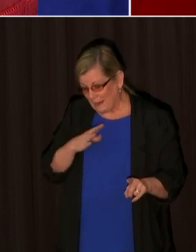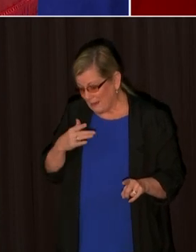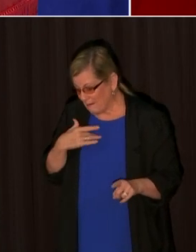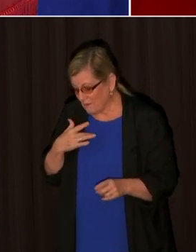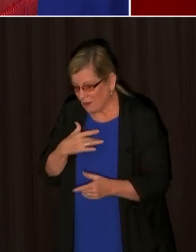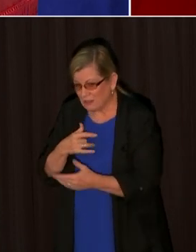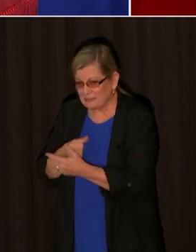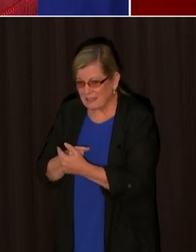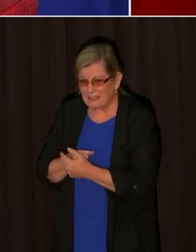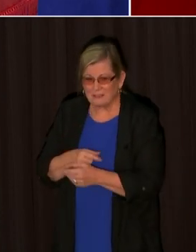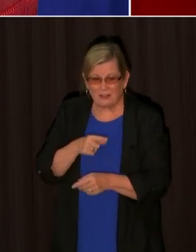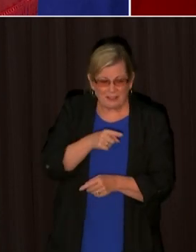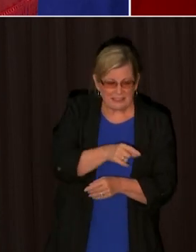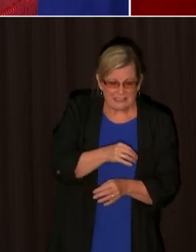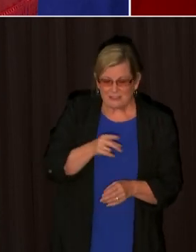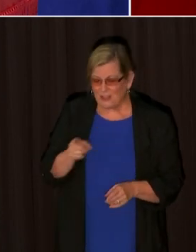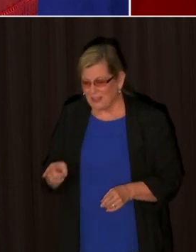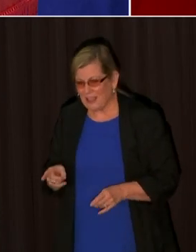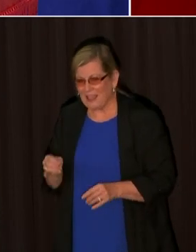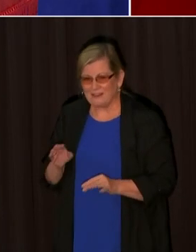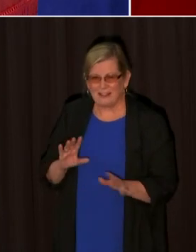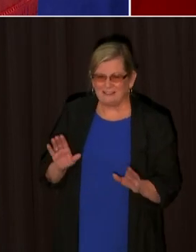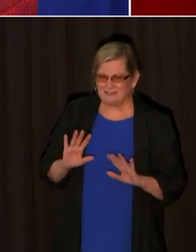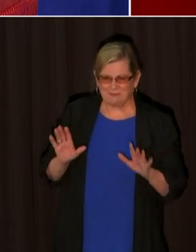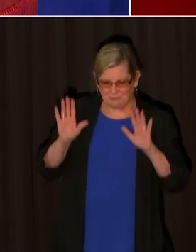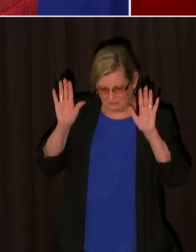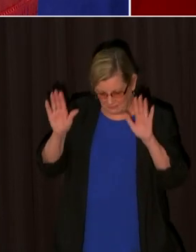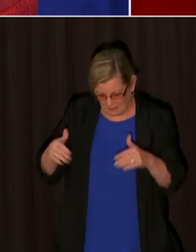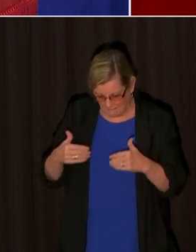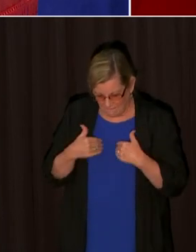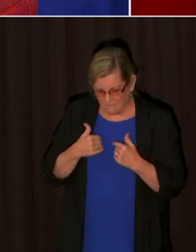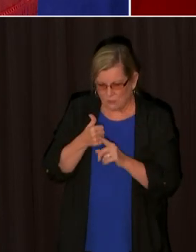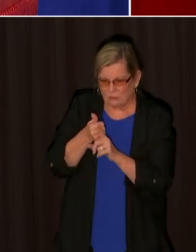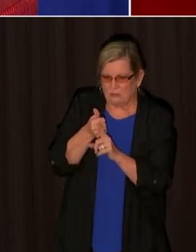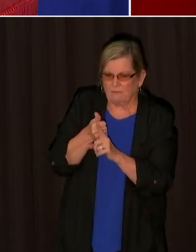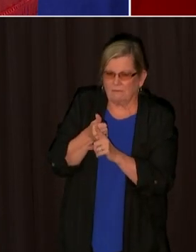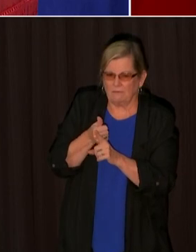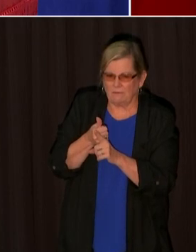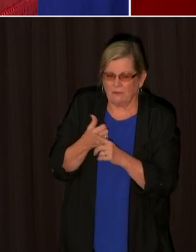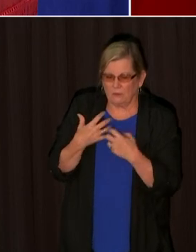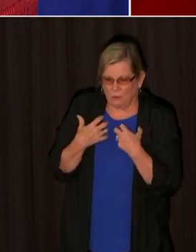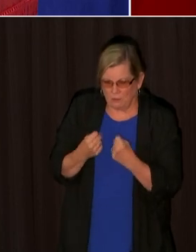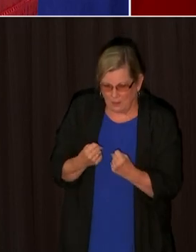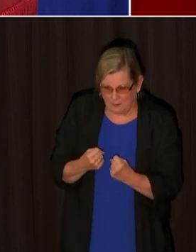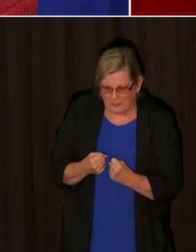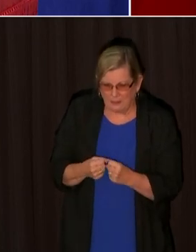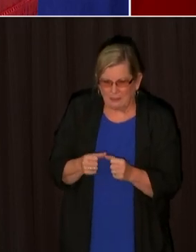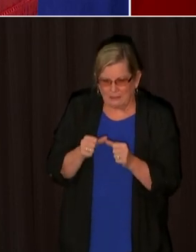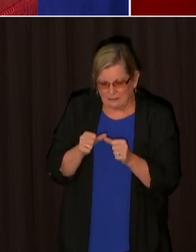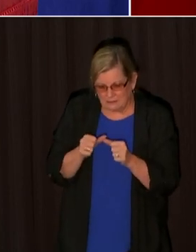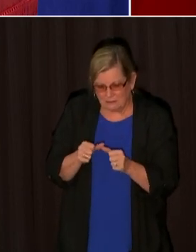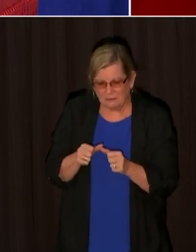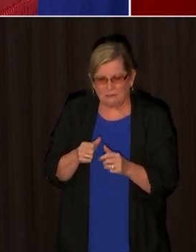that, to pay attention to your heart health and managing chronic illness.